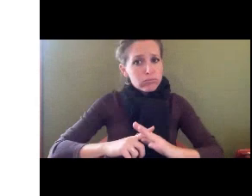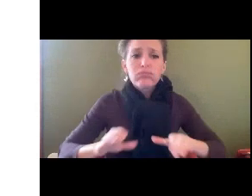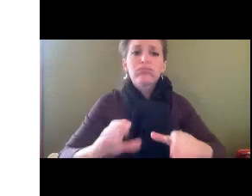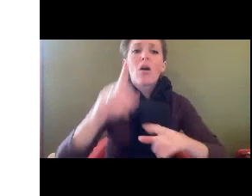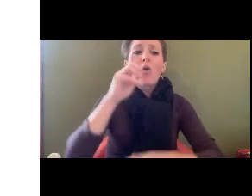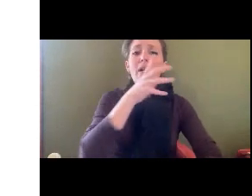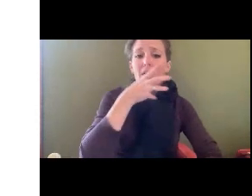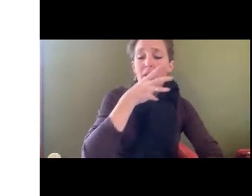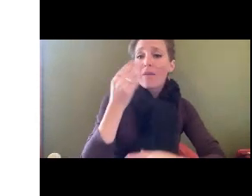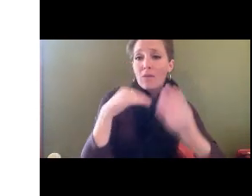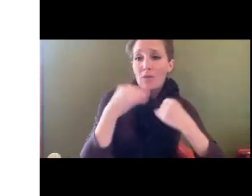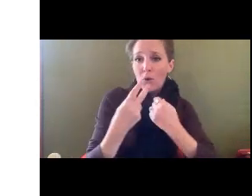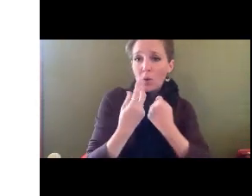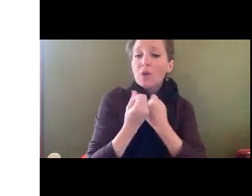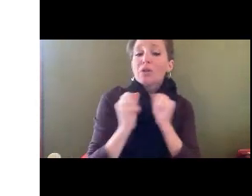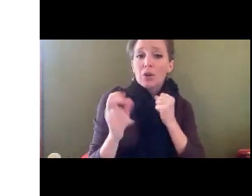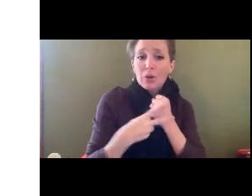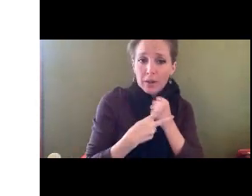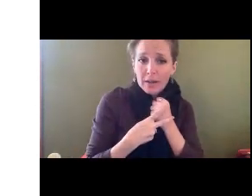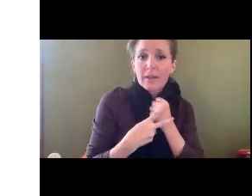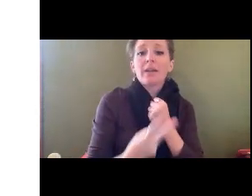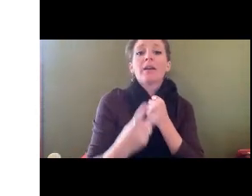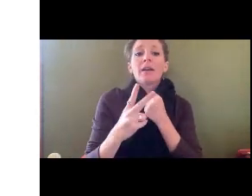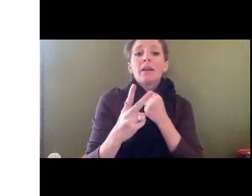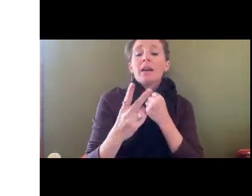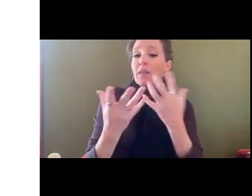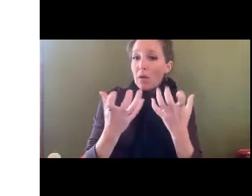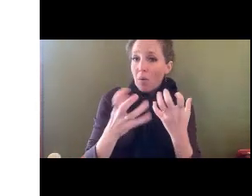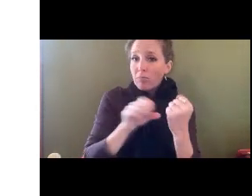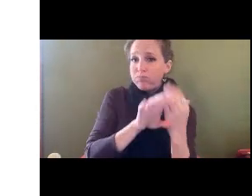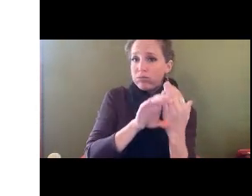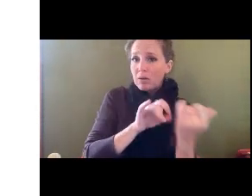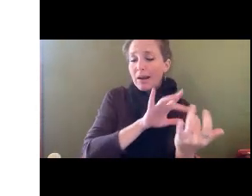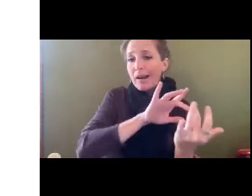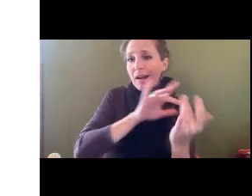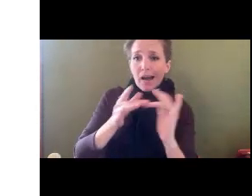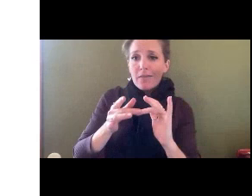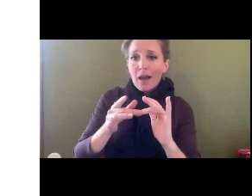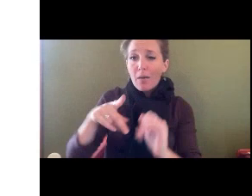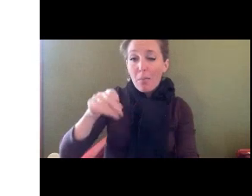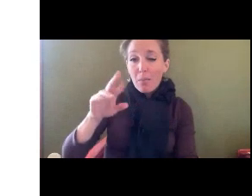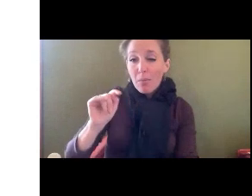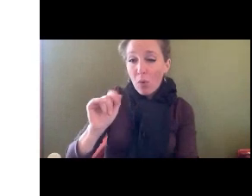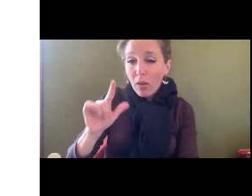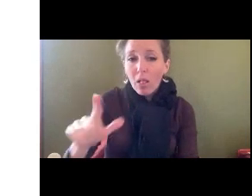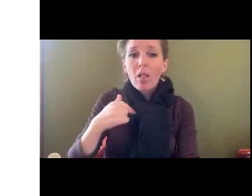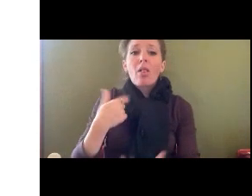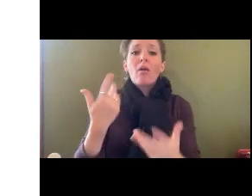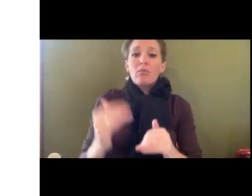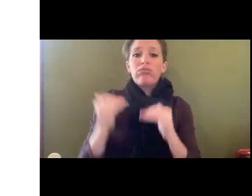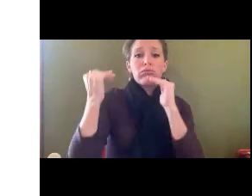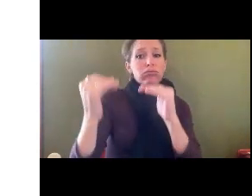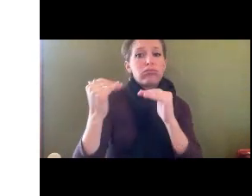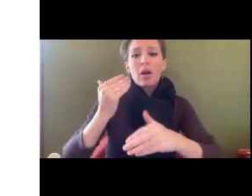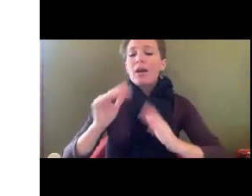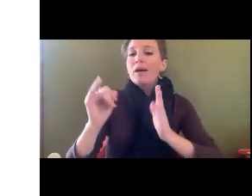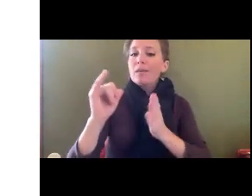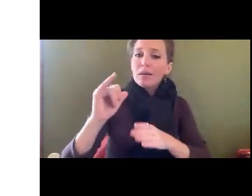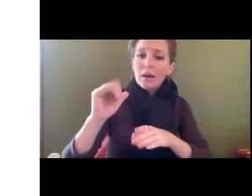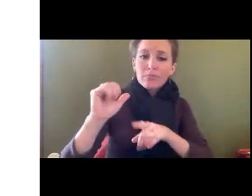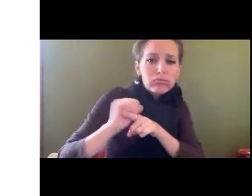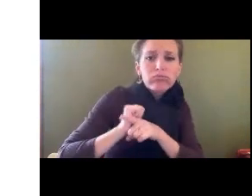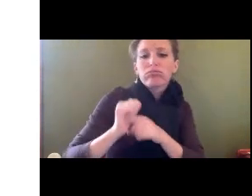agreed to establish an online portal to facilitate sharing of practices and policies to increase implementation opportunities, and also